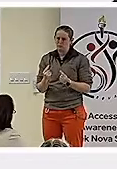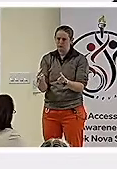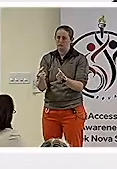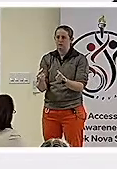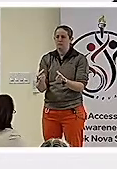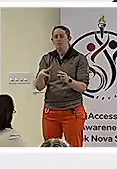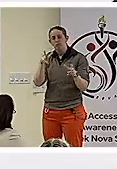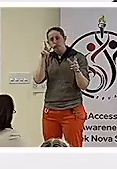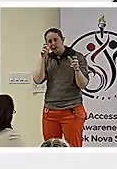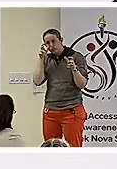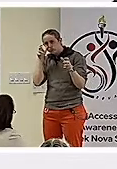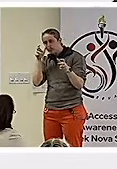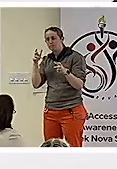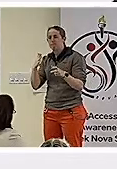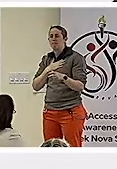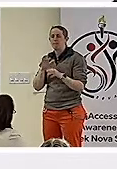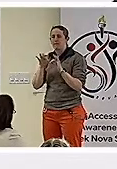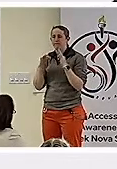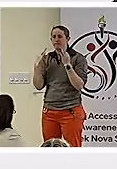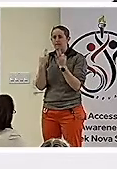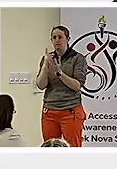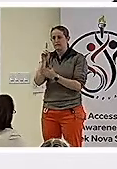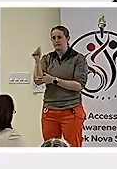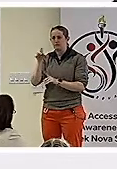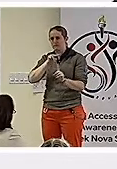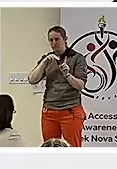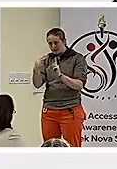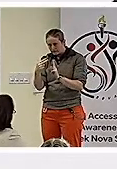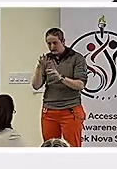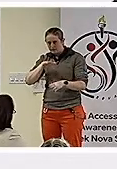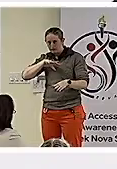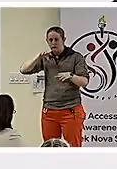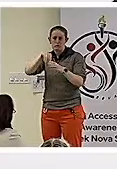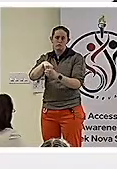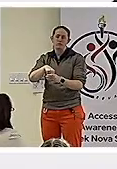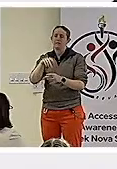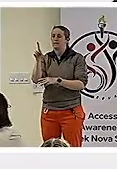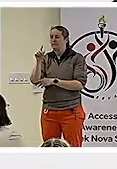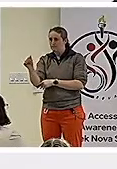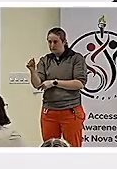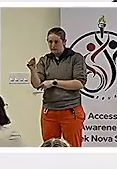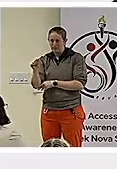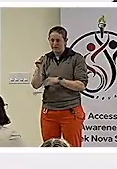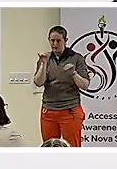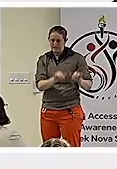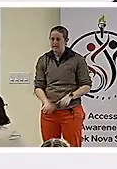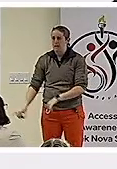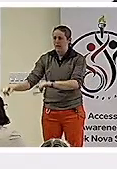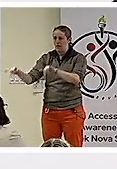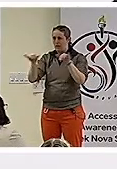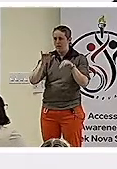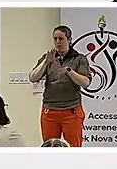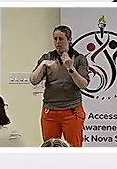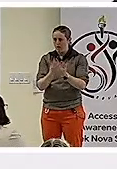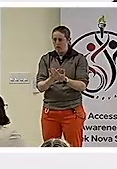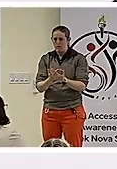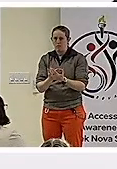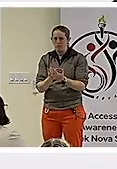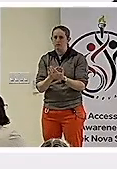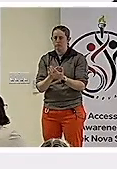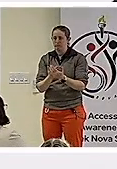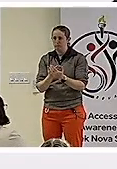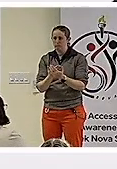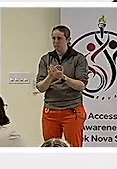family's disability lens to ensure inclusion and accessibility is the standard for everyone has been accepted